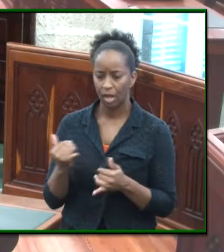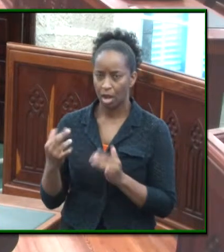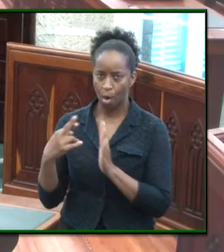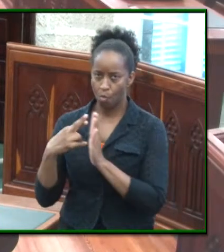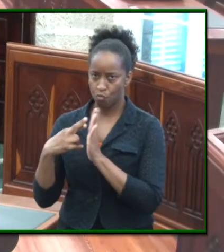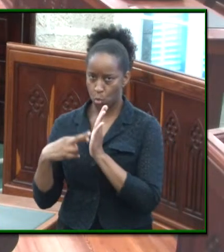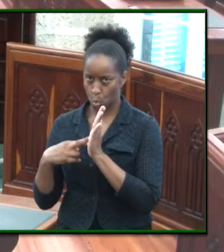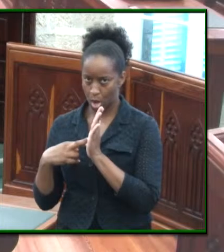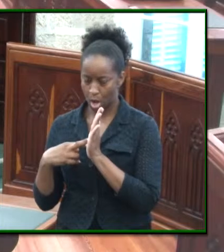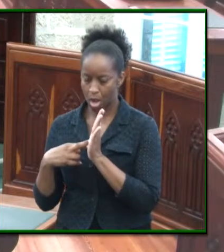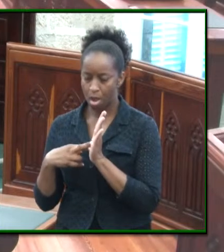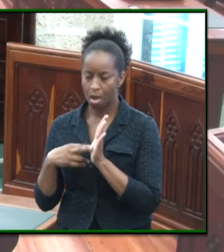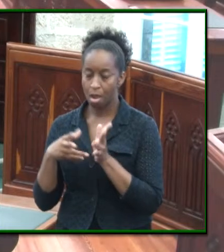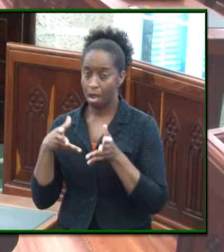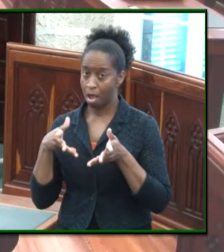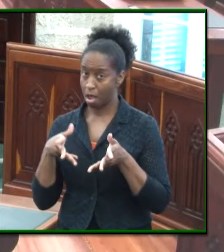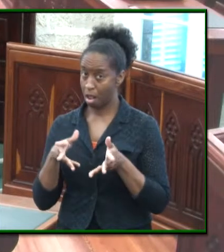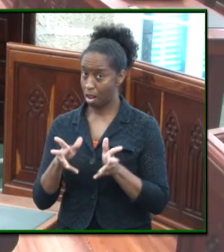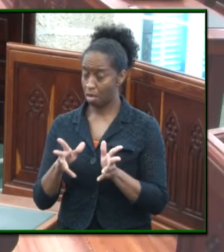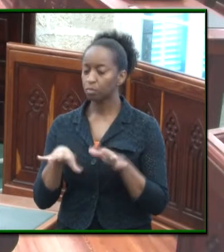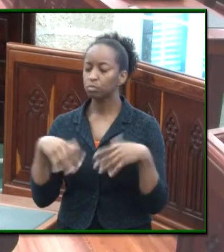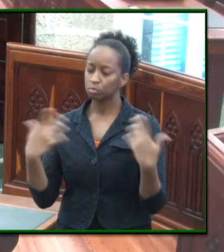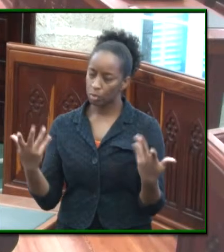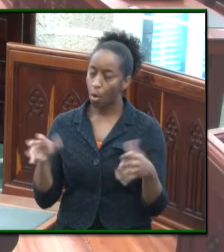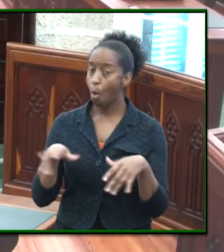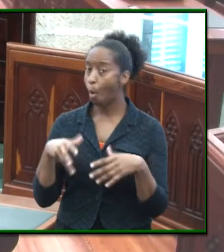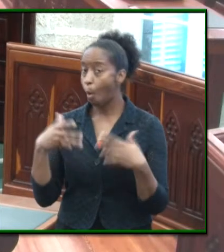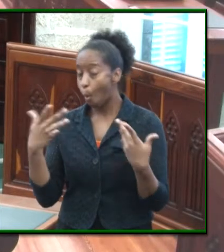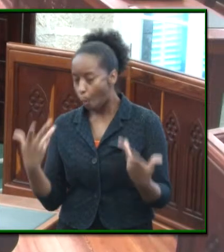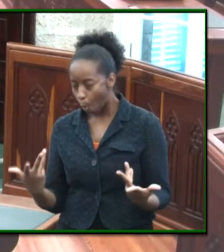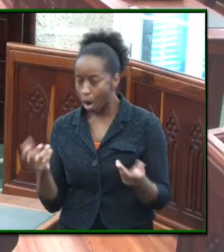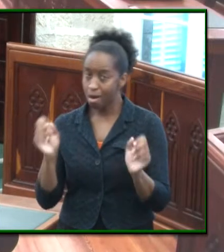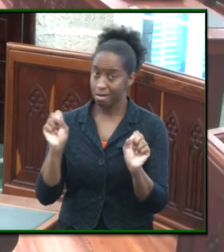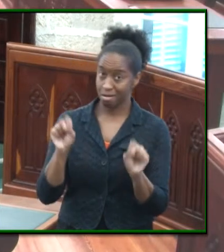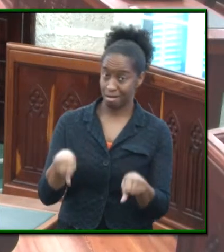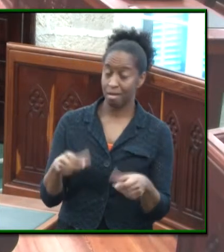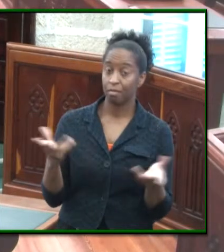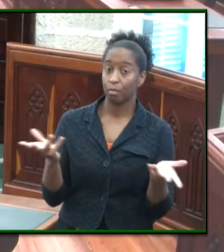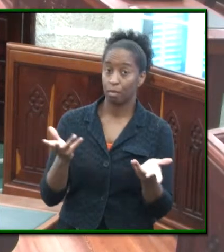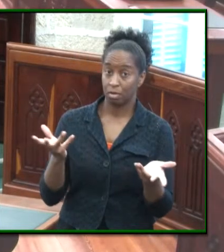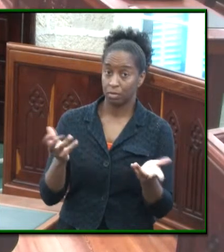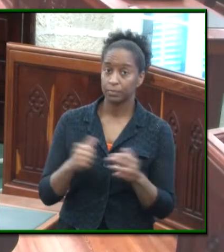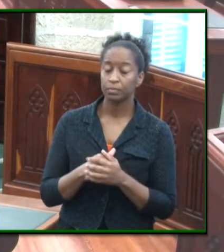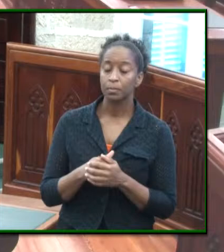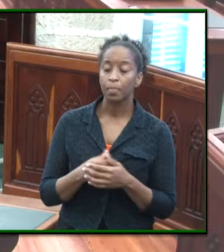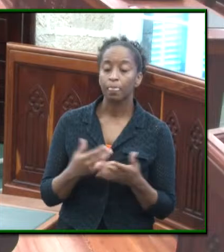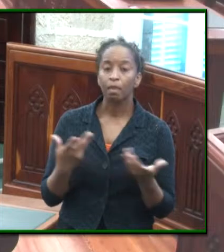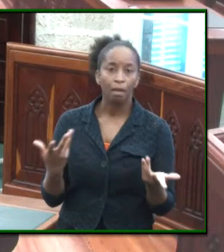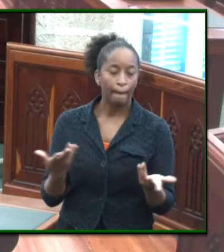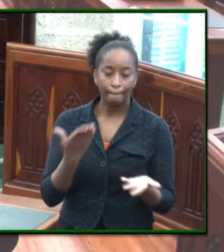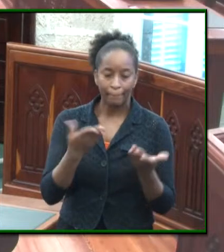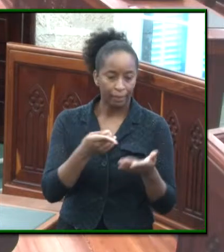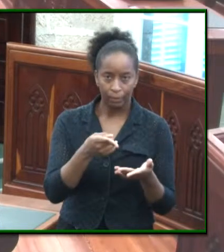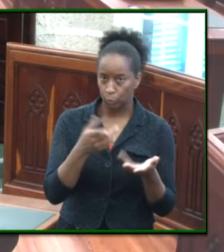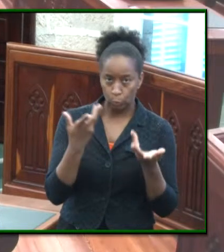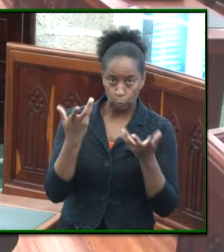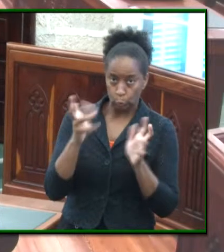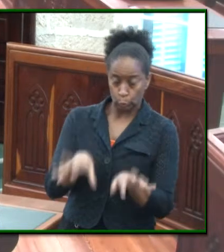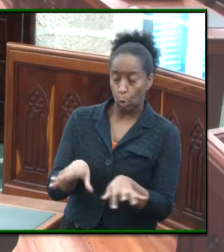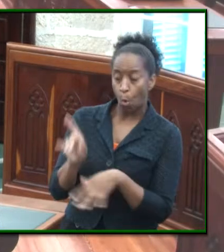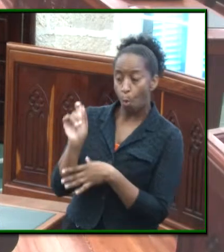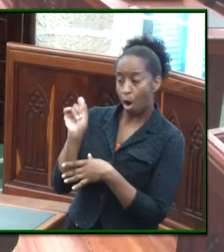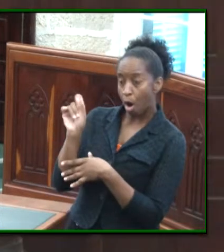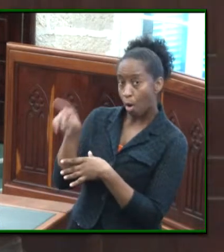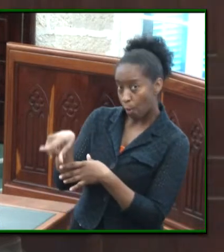or on the other hand, if you want to speak, you have that 3 minutes. You cannot speak